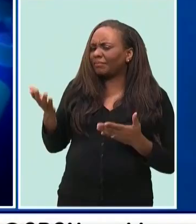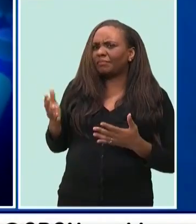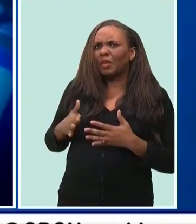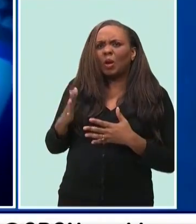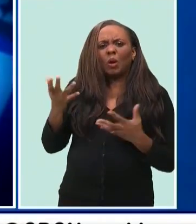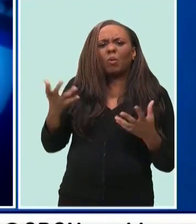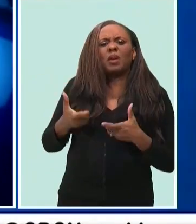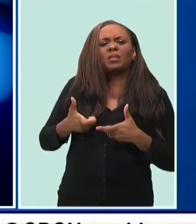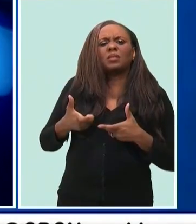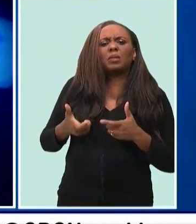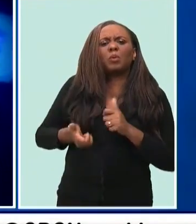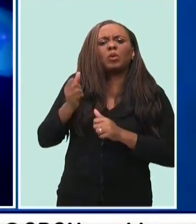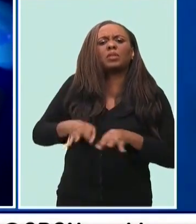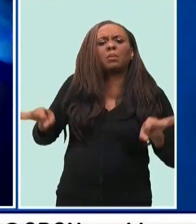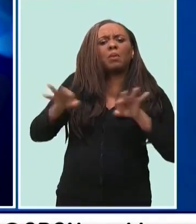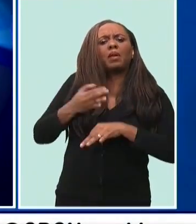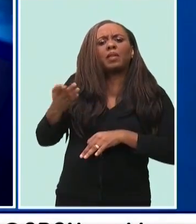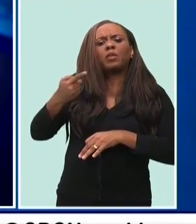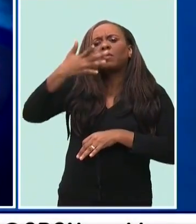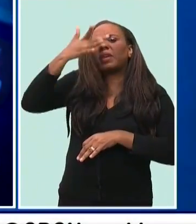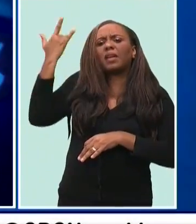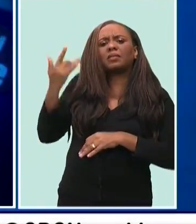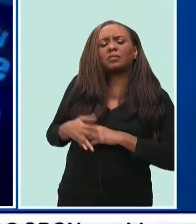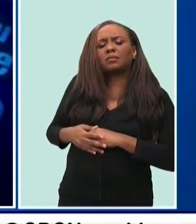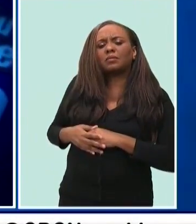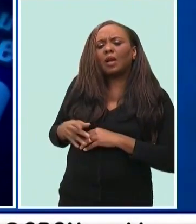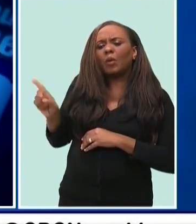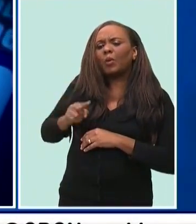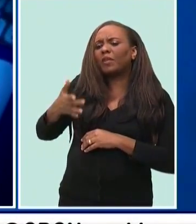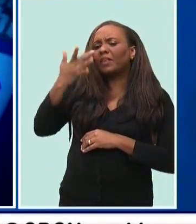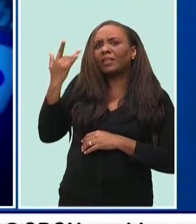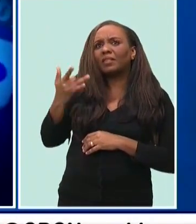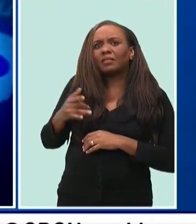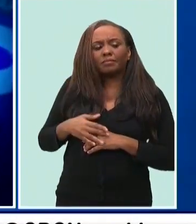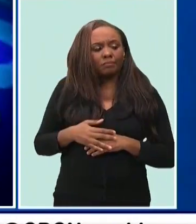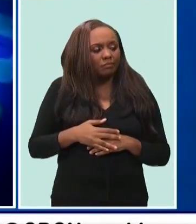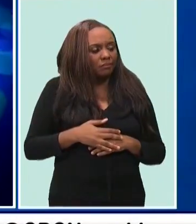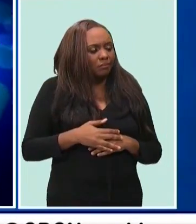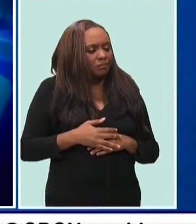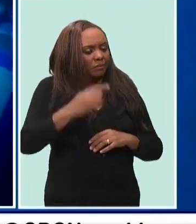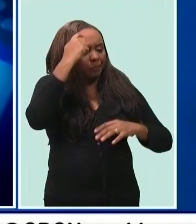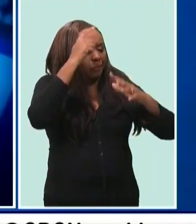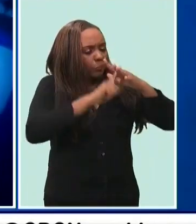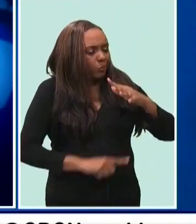thing that you've forgotten somewhere, and where did you forget it? I forgot.